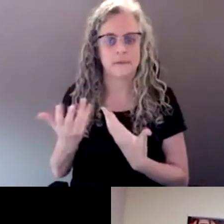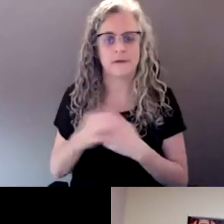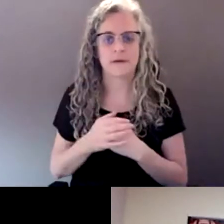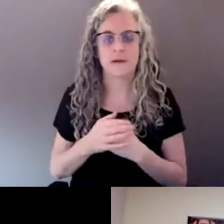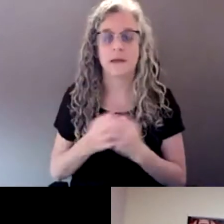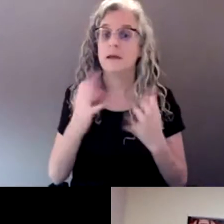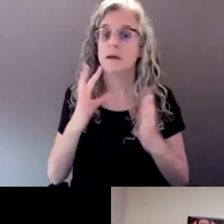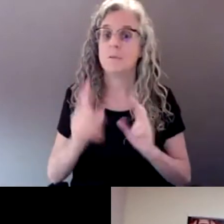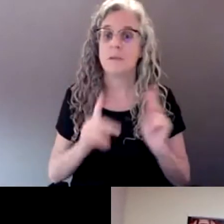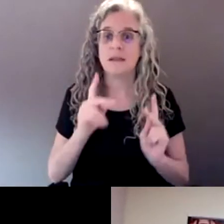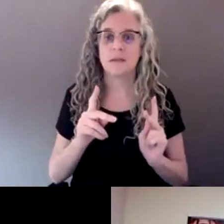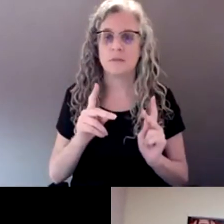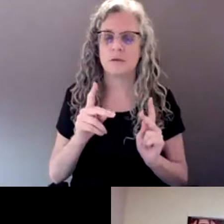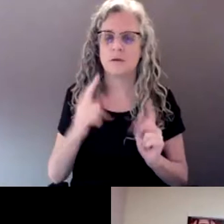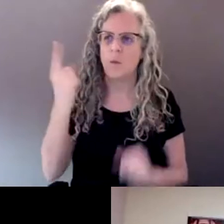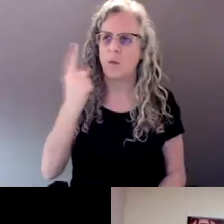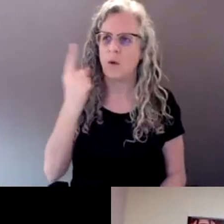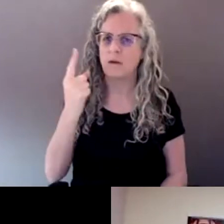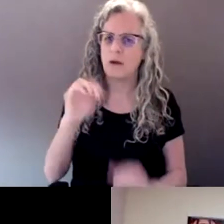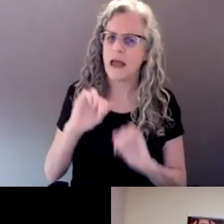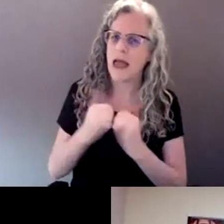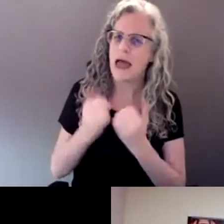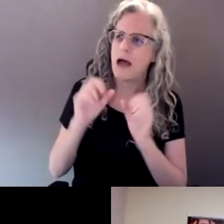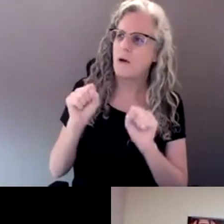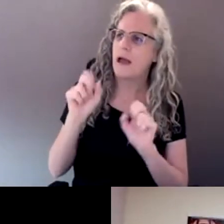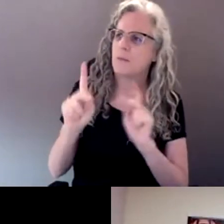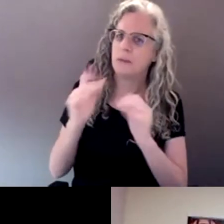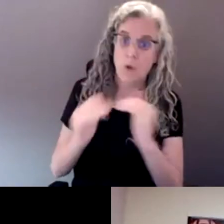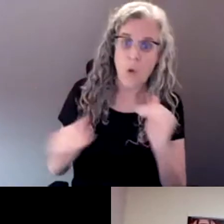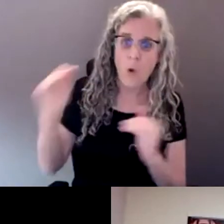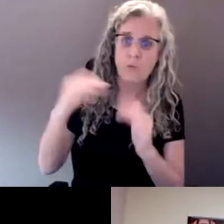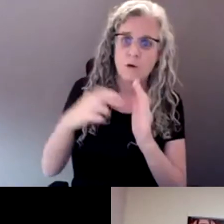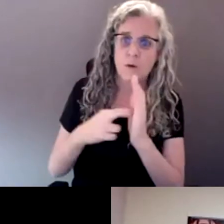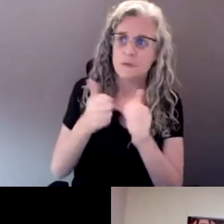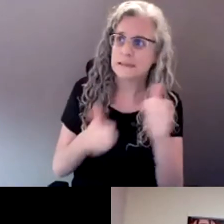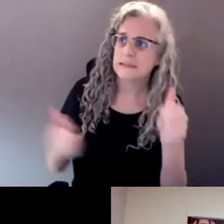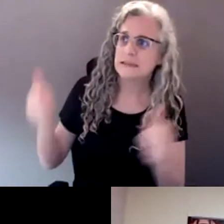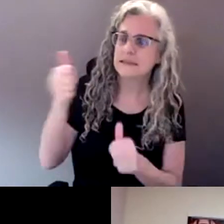say, how can privileged people overrepresented in